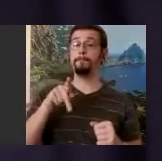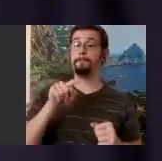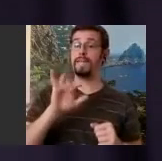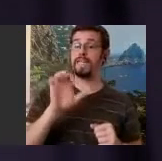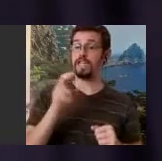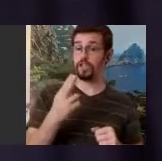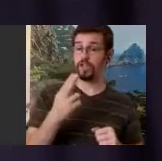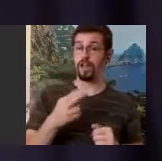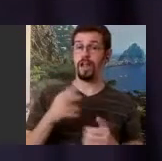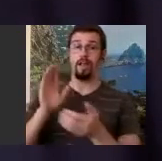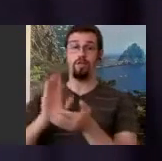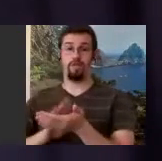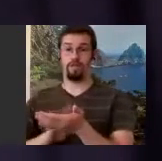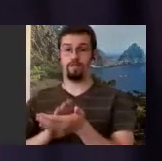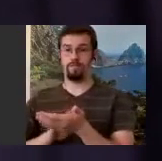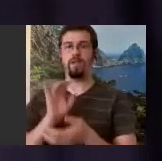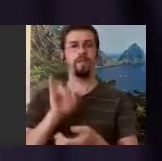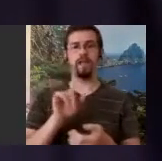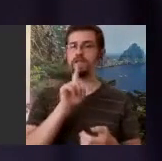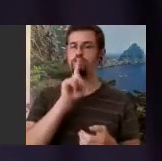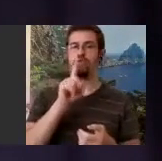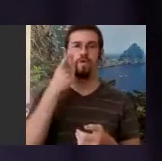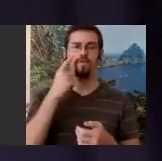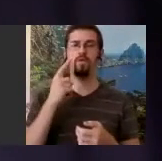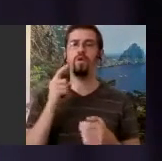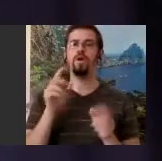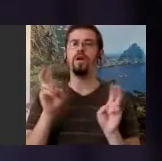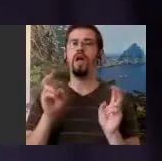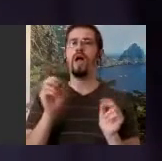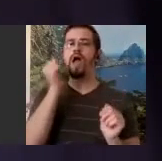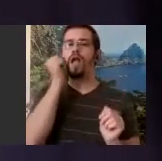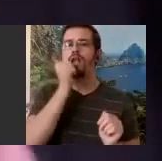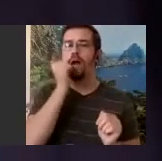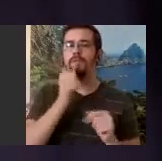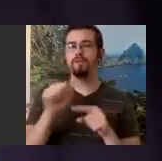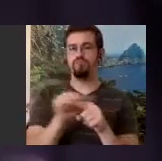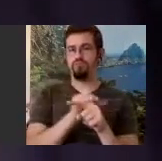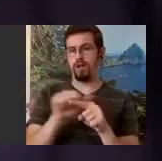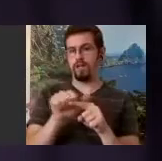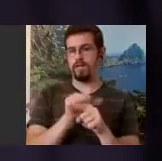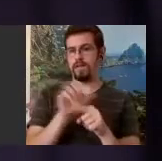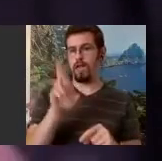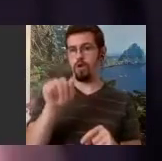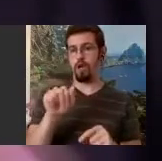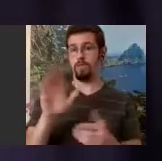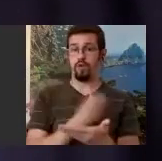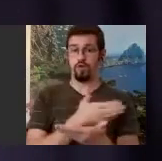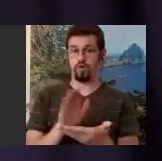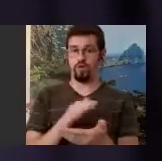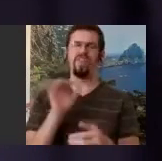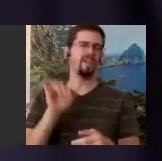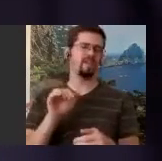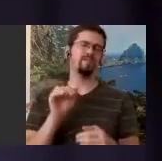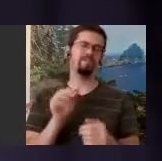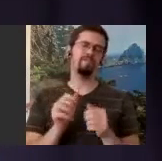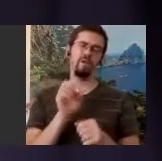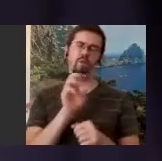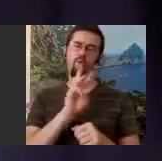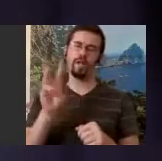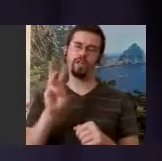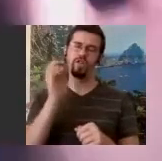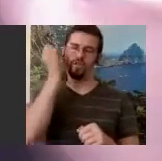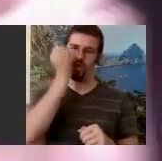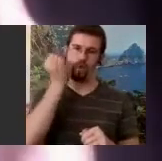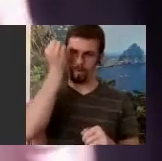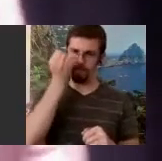all what's called common practice era music, which is music written in Western Europe